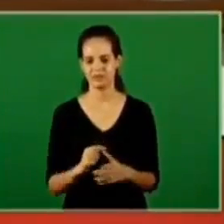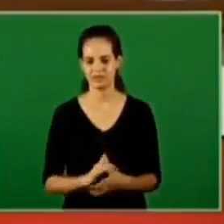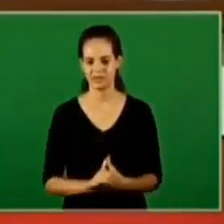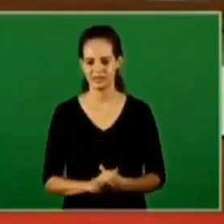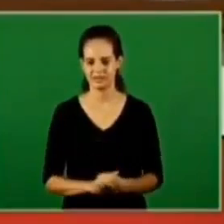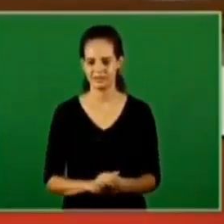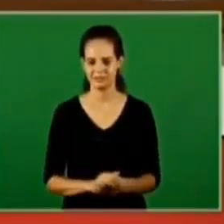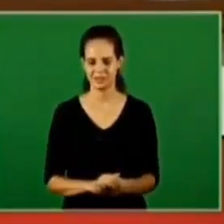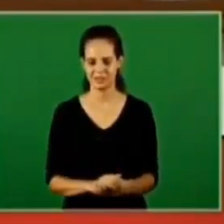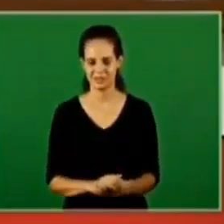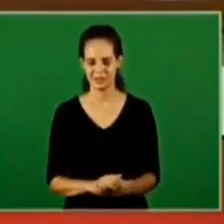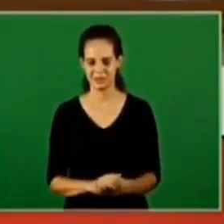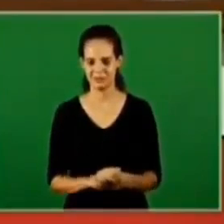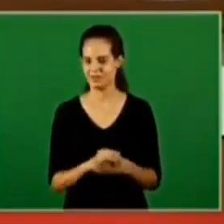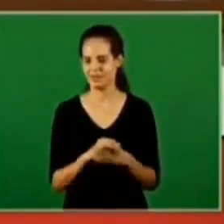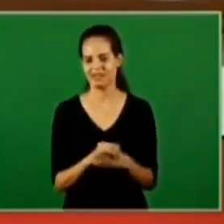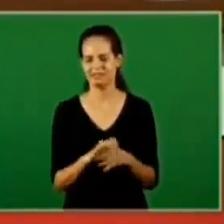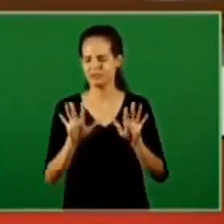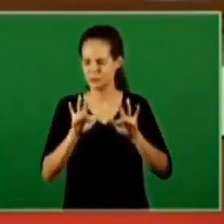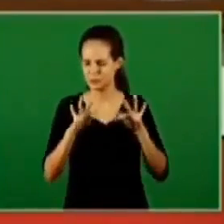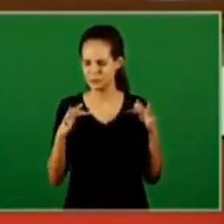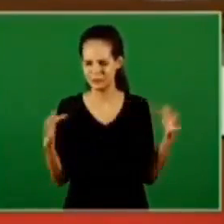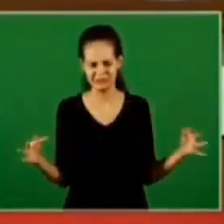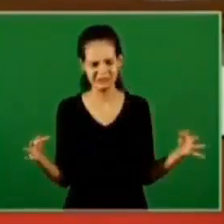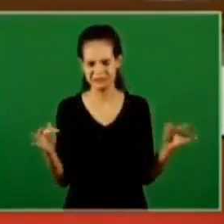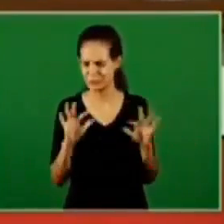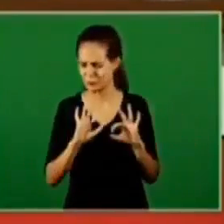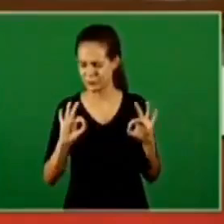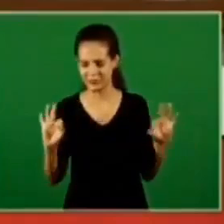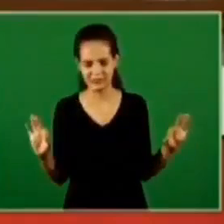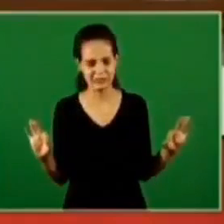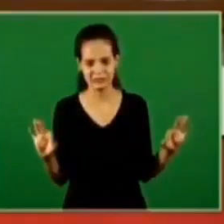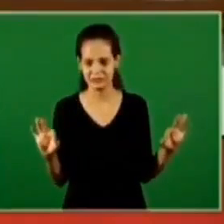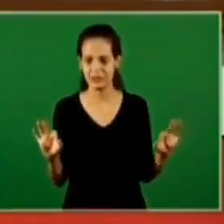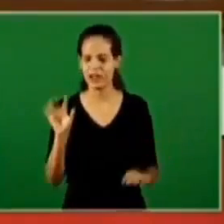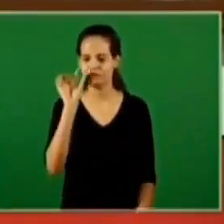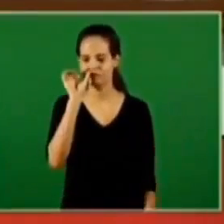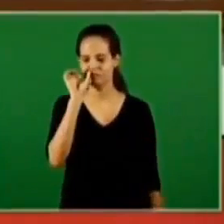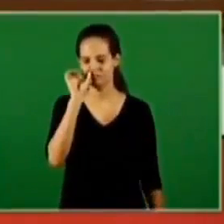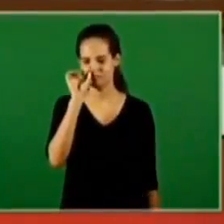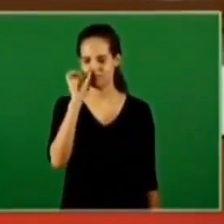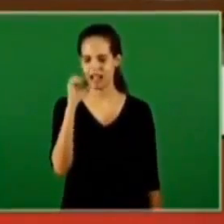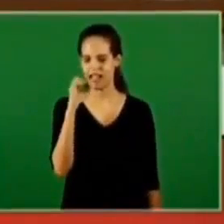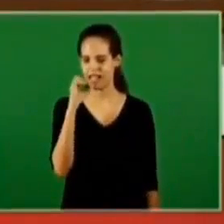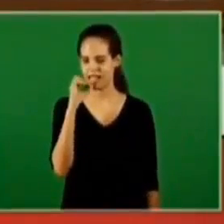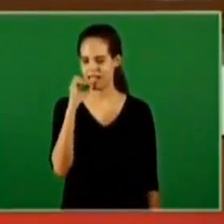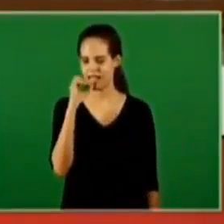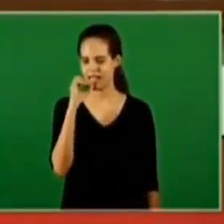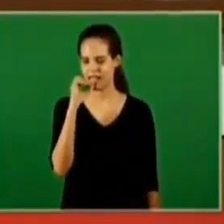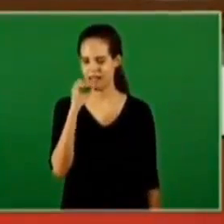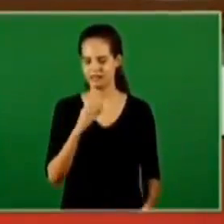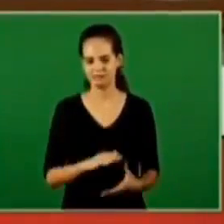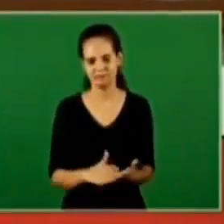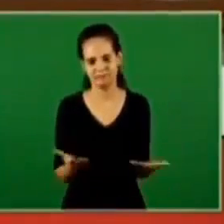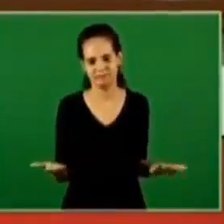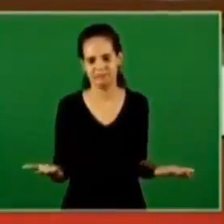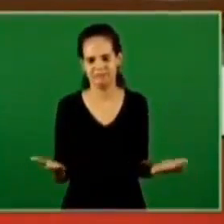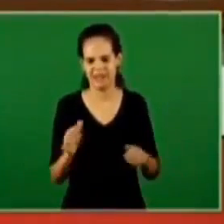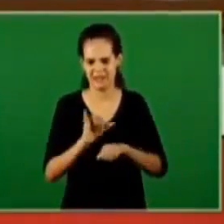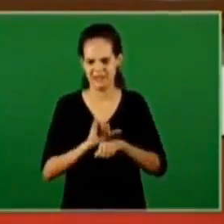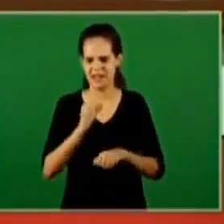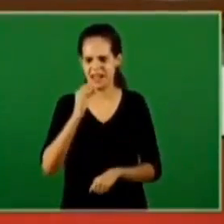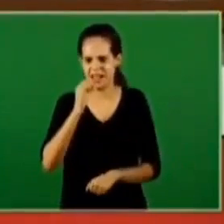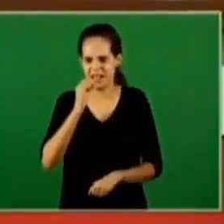the pores. It is a horrible thing. Some put piercing on the nose and the tongue. Tongue, for